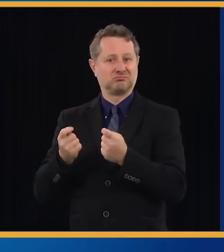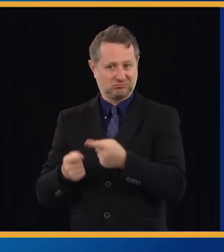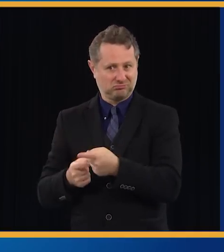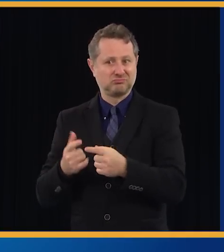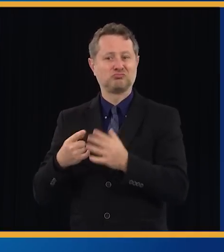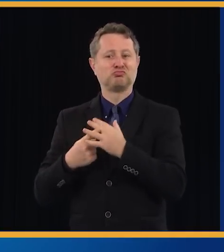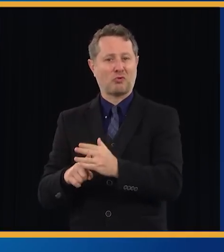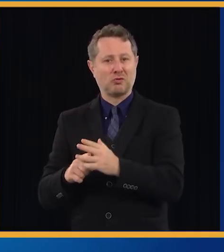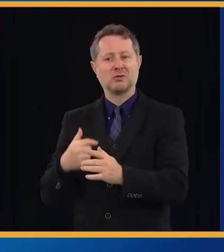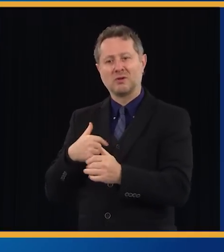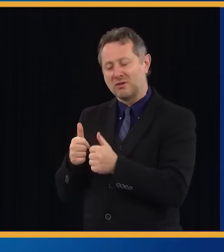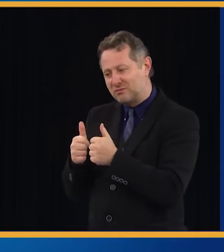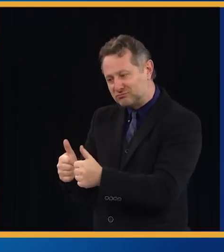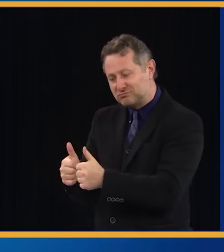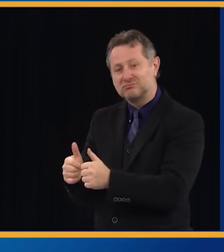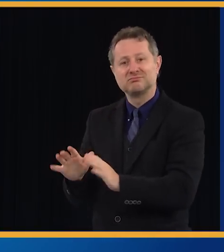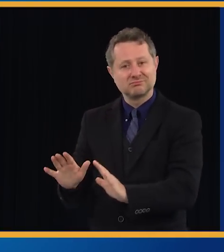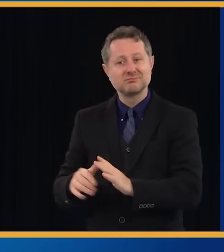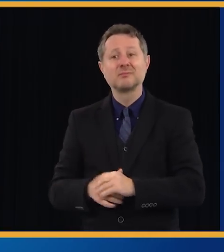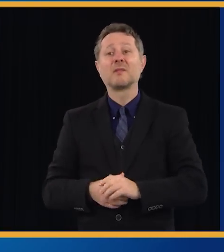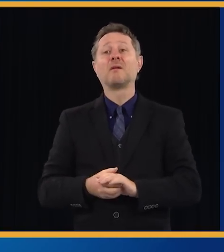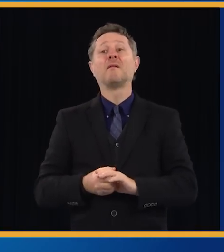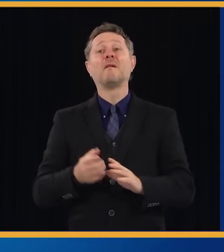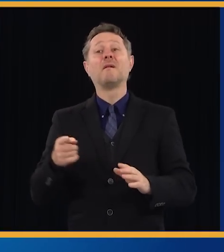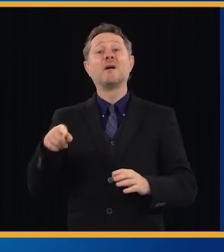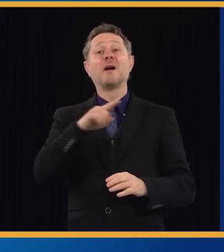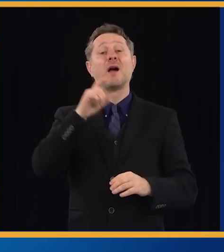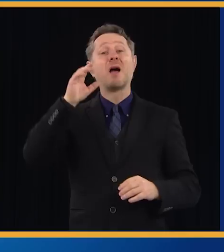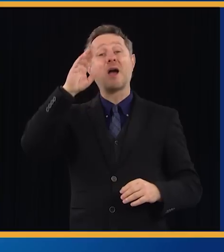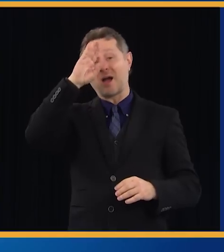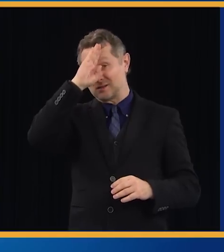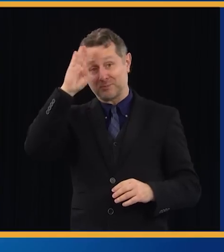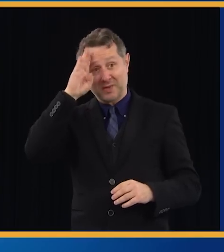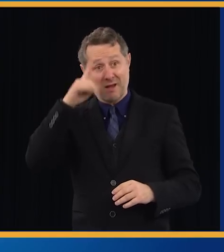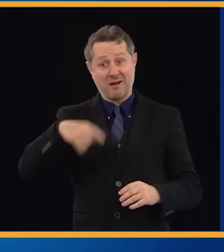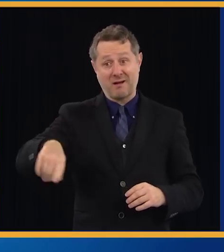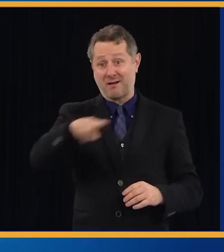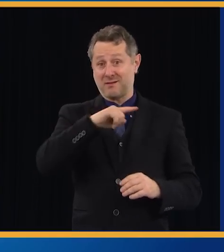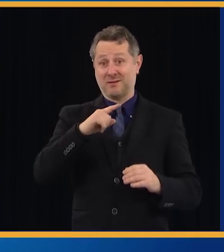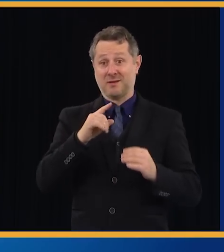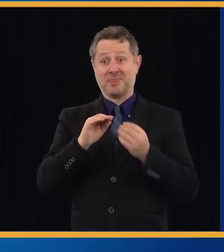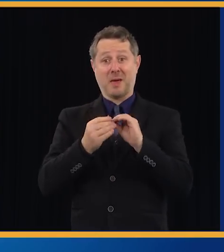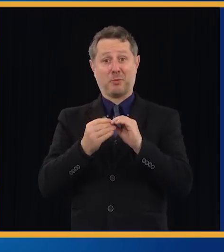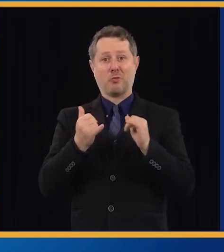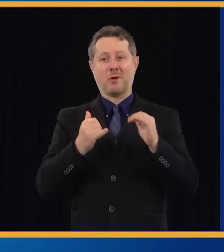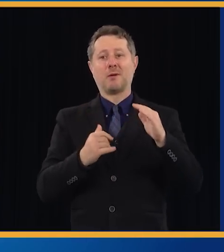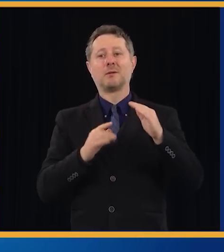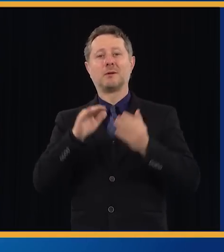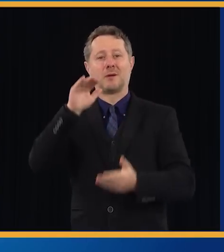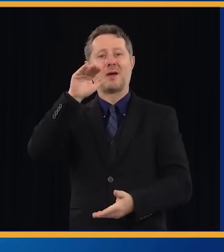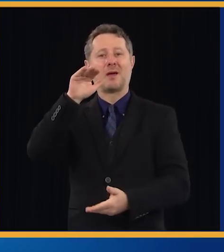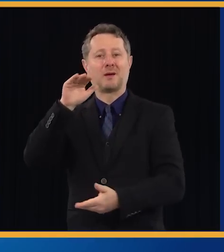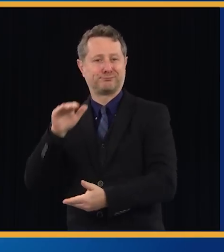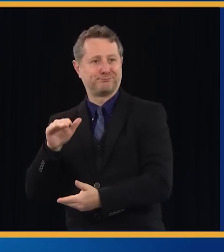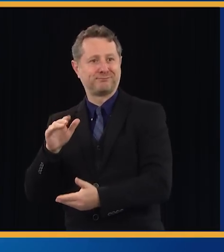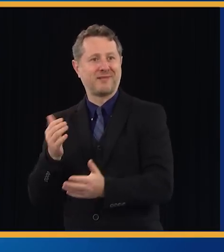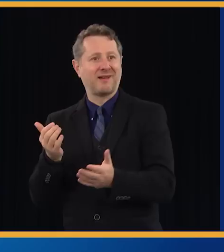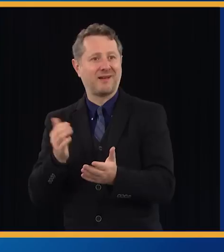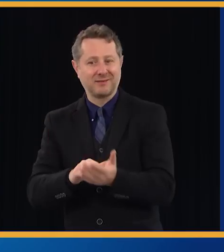The hospitalization rate is down again. So that is good